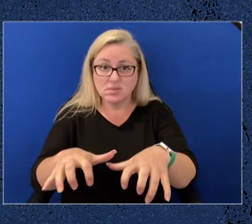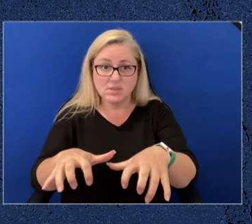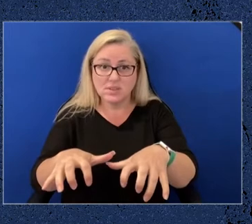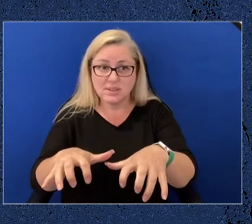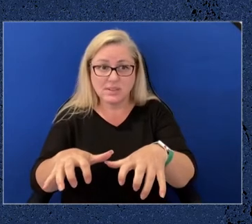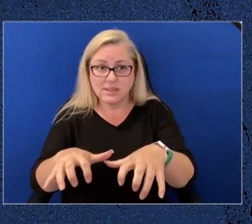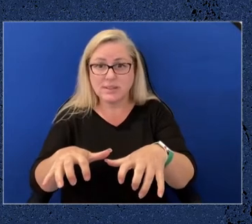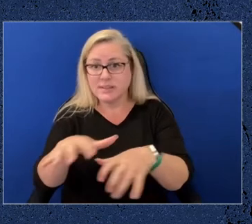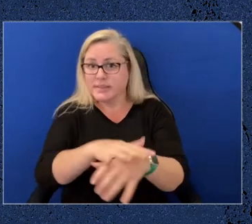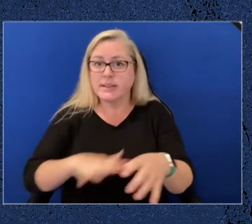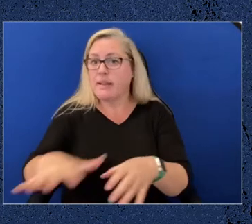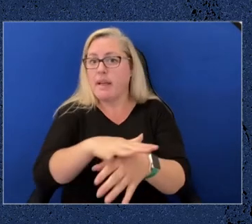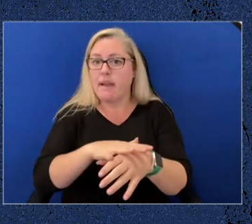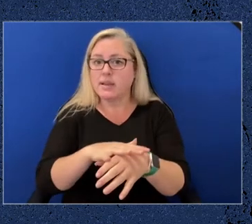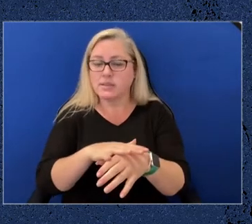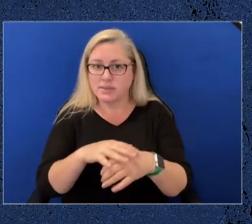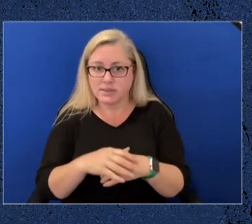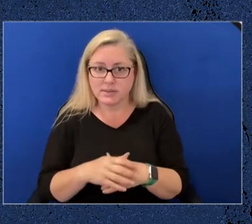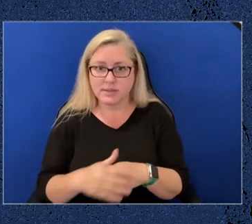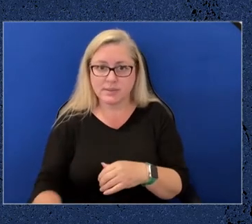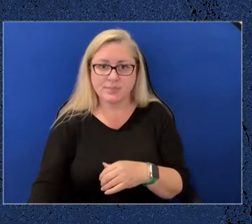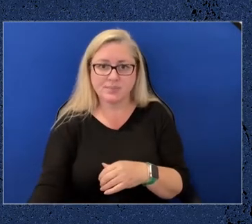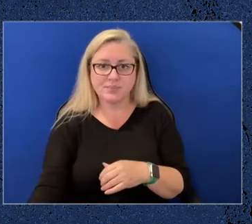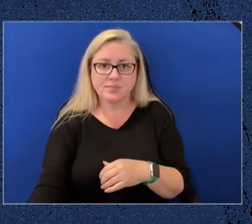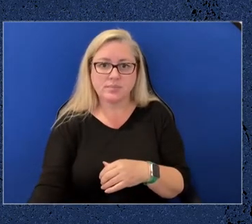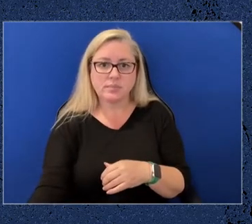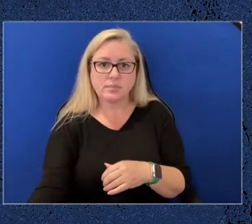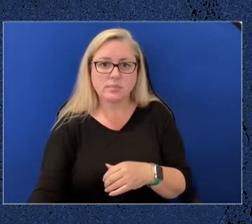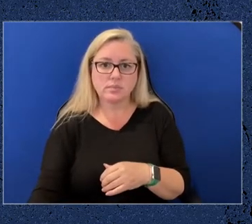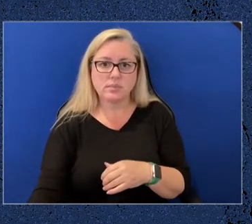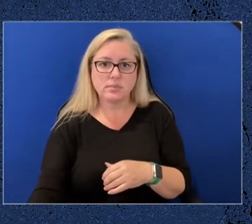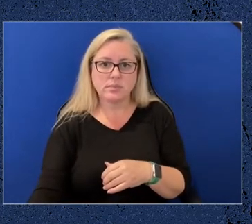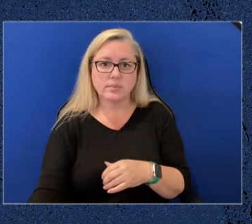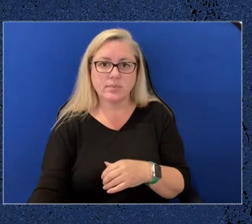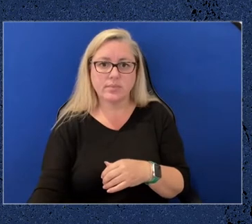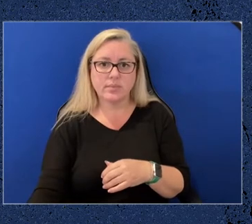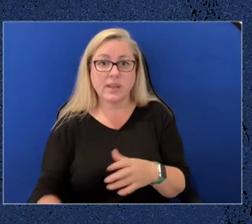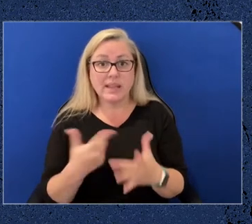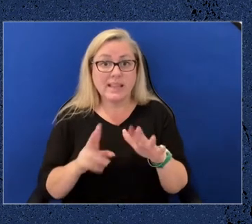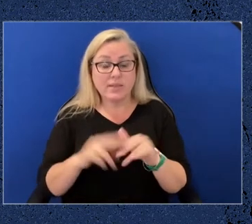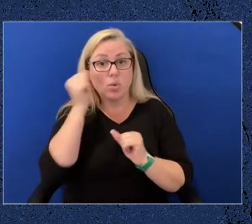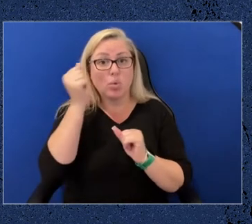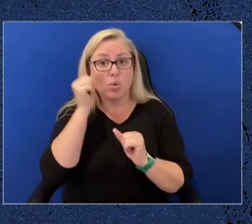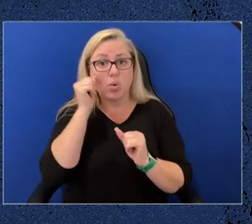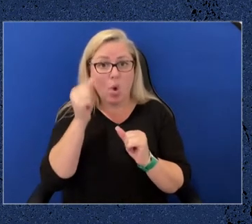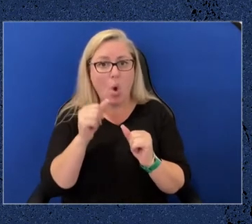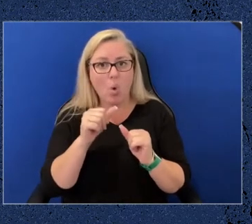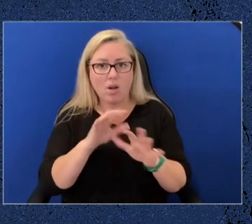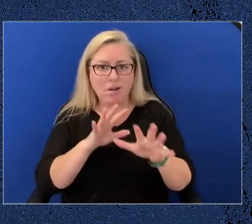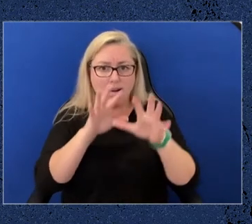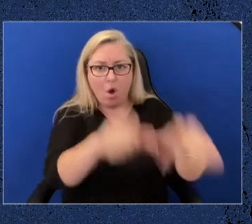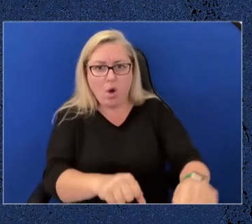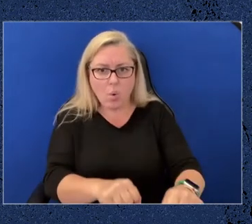unoccupied land, you take over. Now, the two there, right, if you recognise it's a conquest, the legal structures in the British